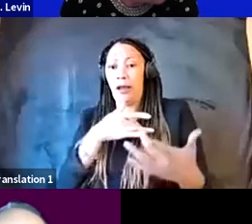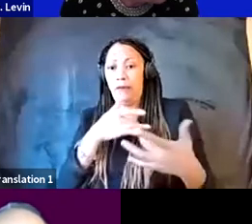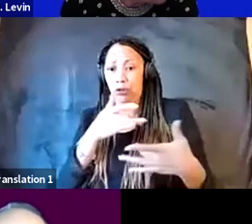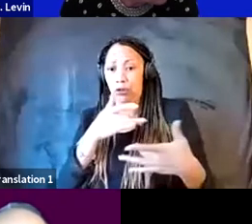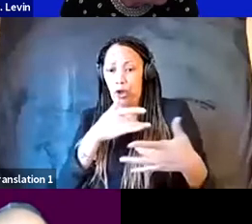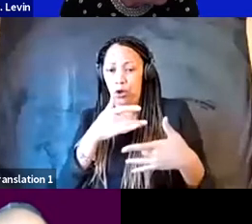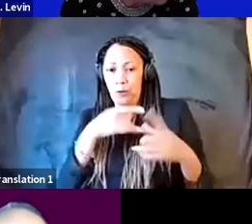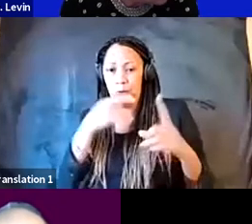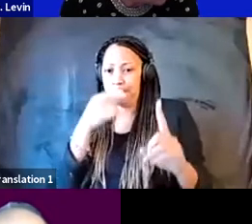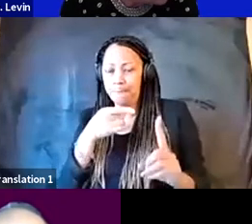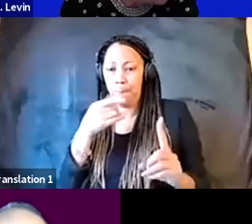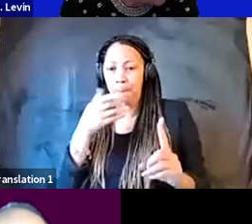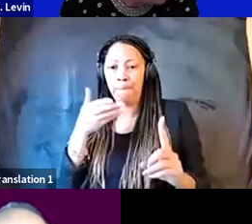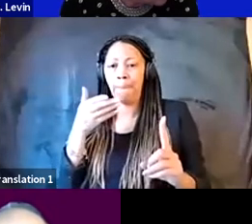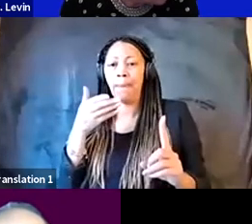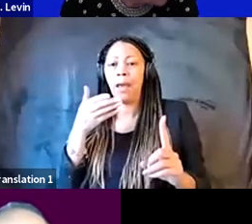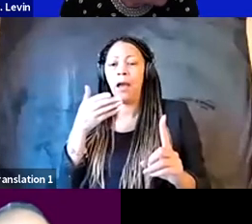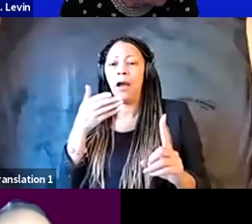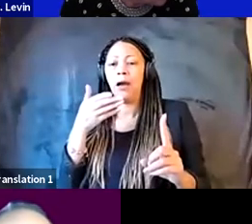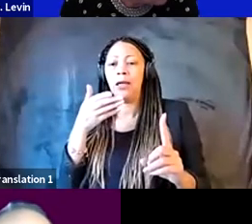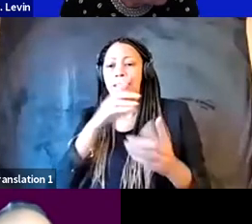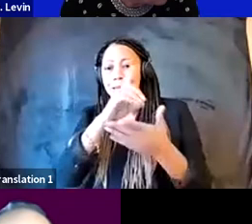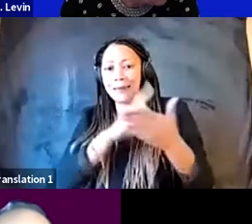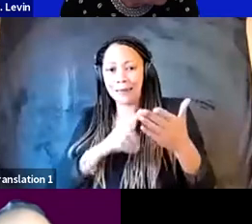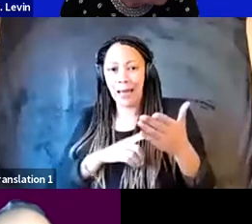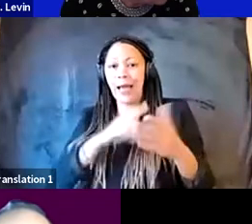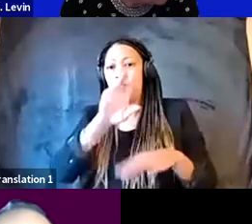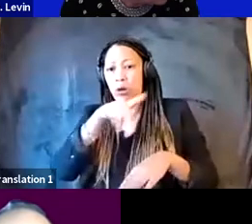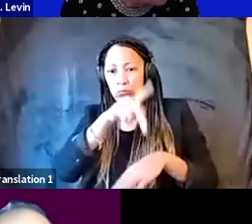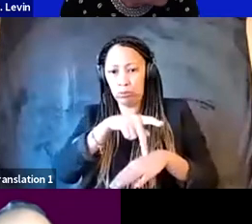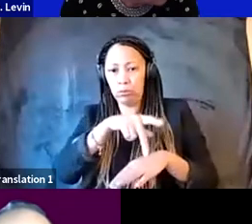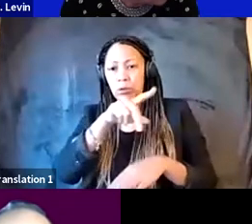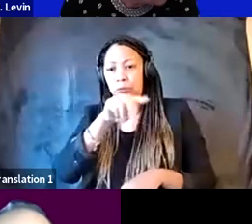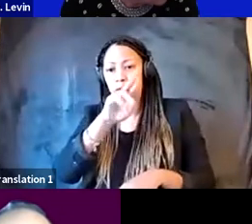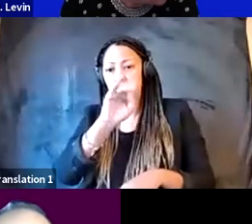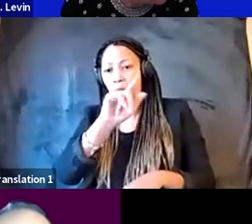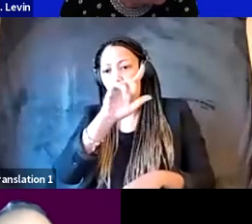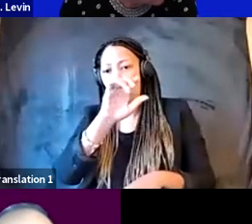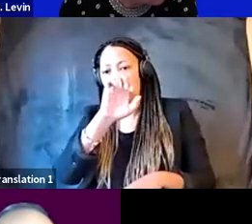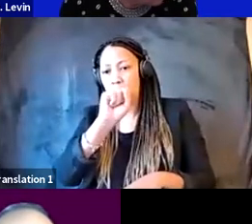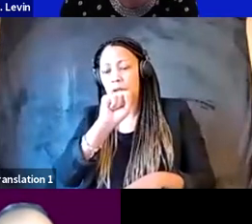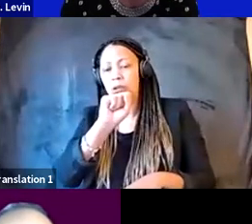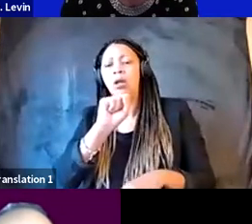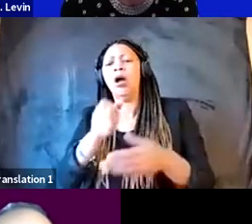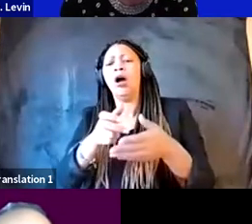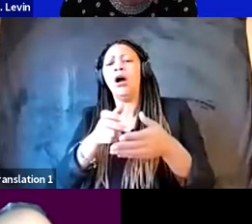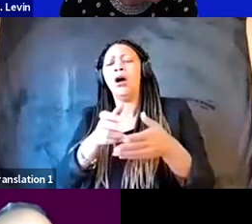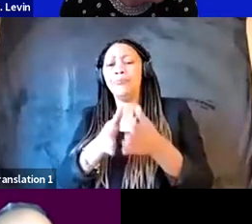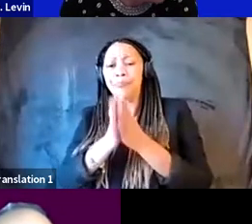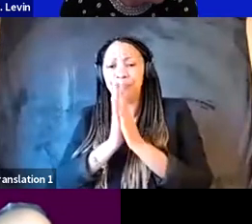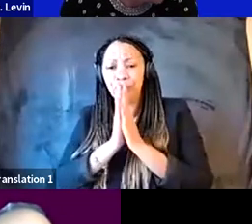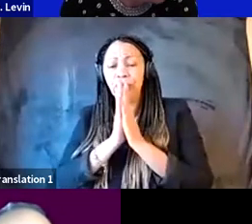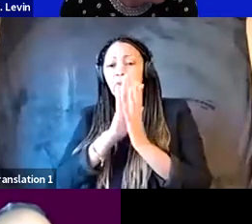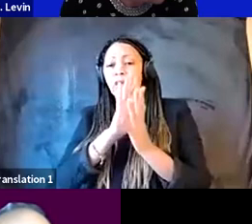design principles. requesting a commitment for universal inclusive